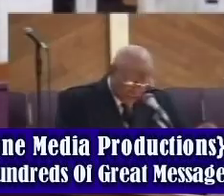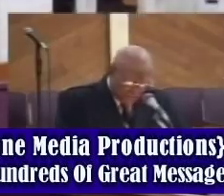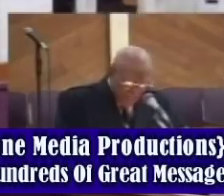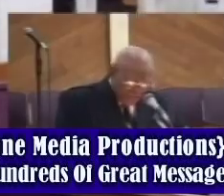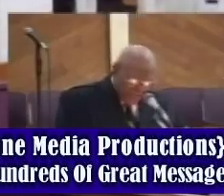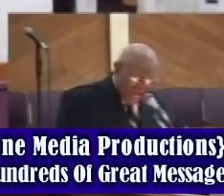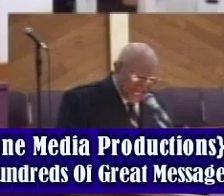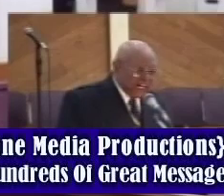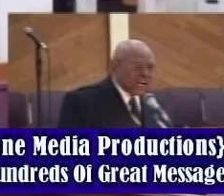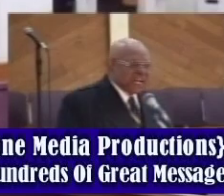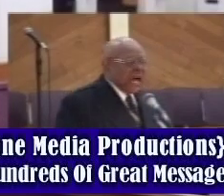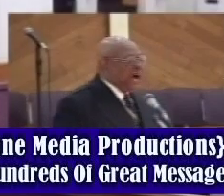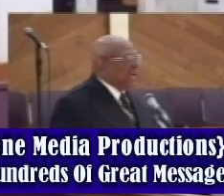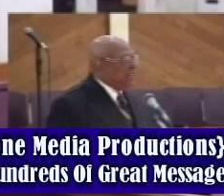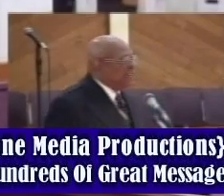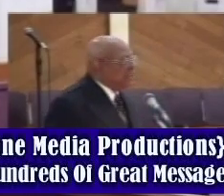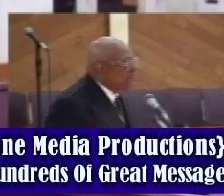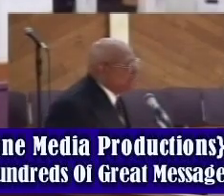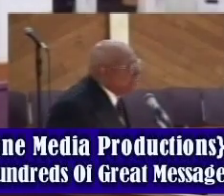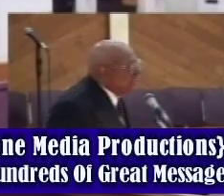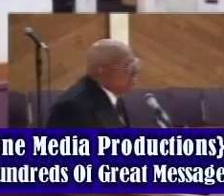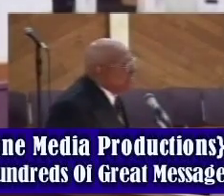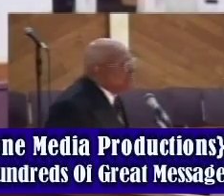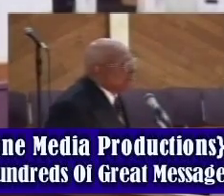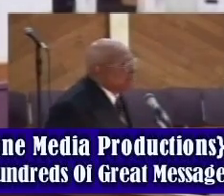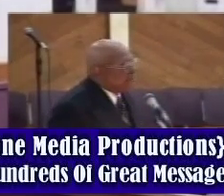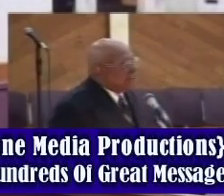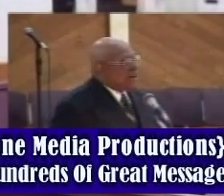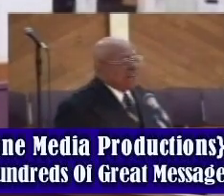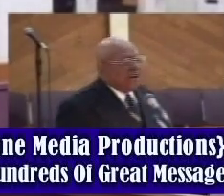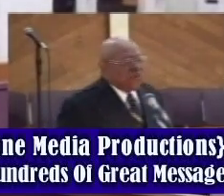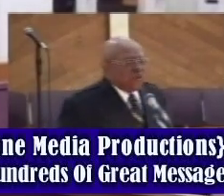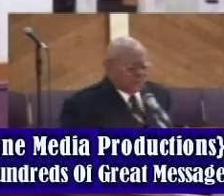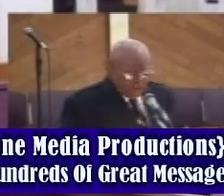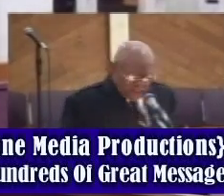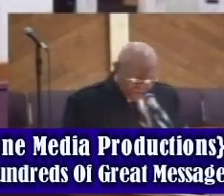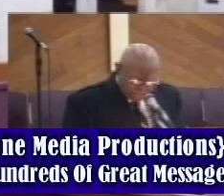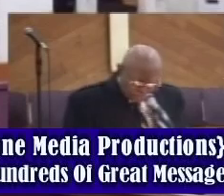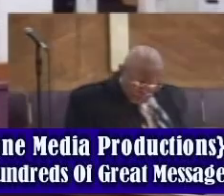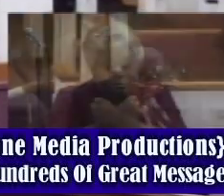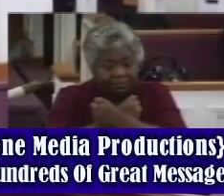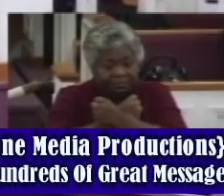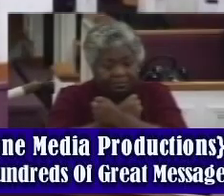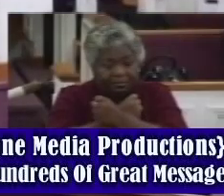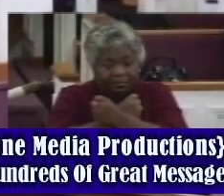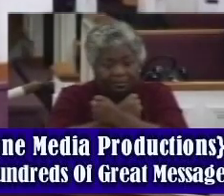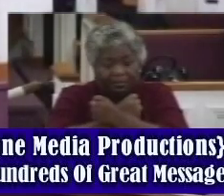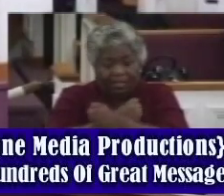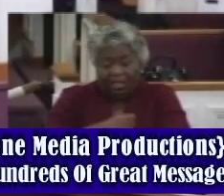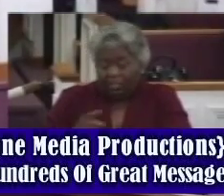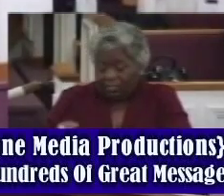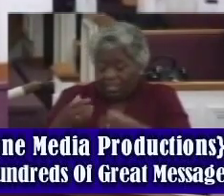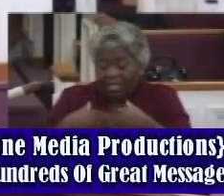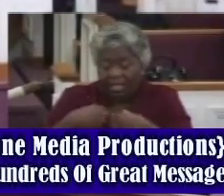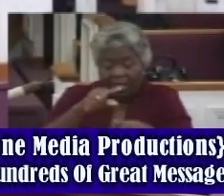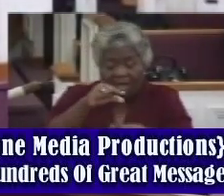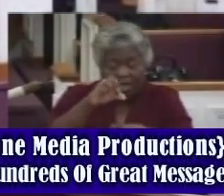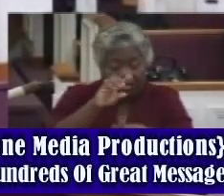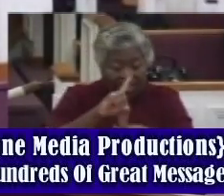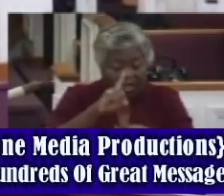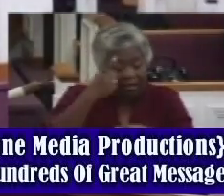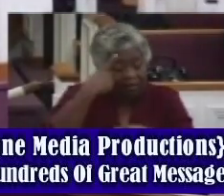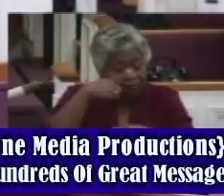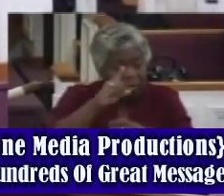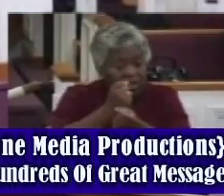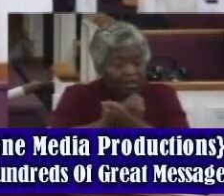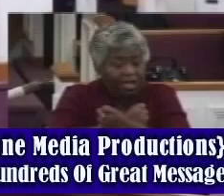gods. They had a God for love. Are y'all with me? They had a God for